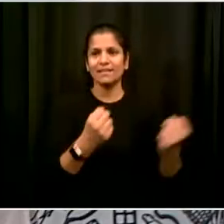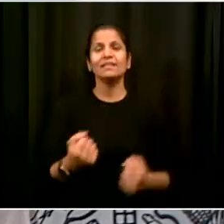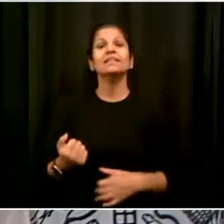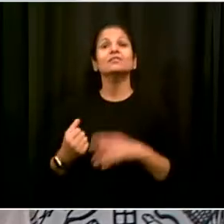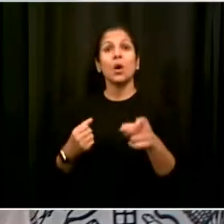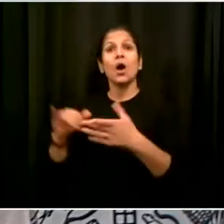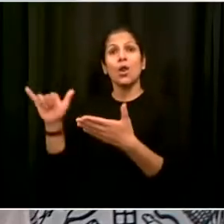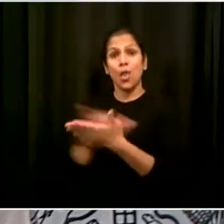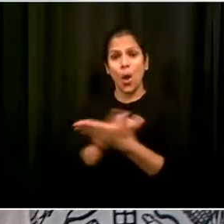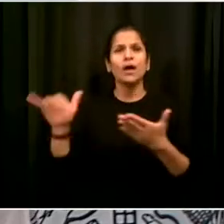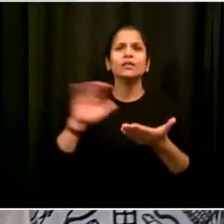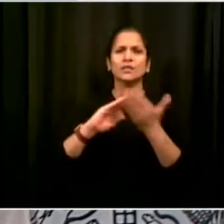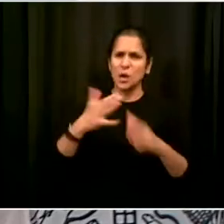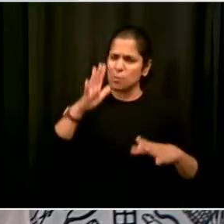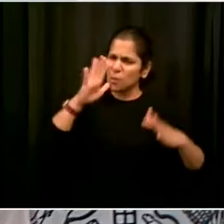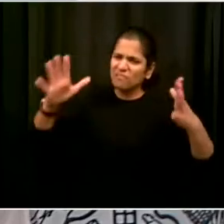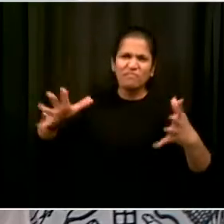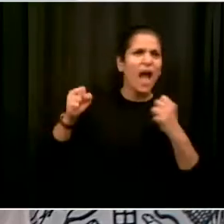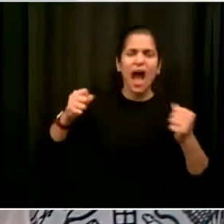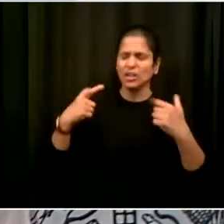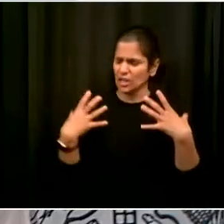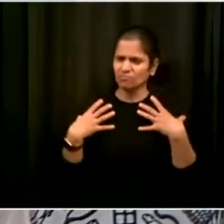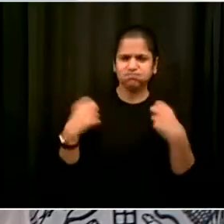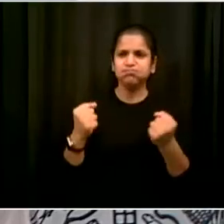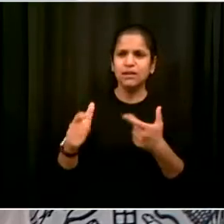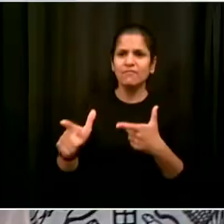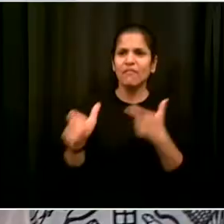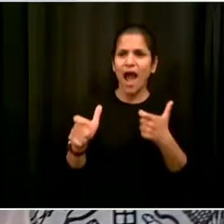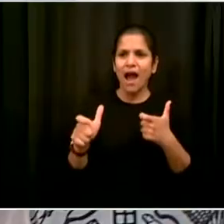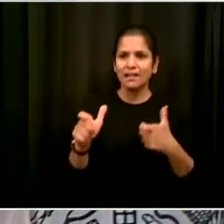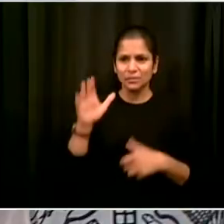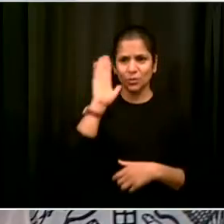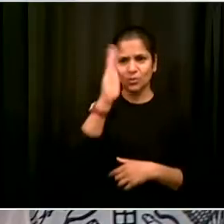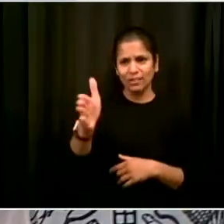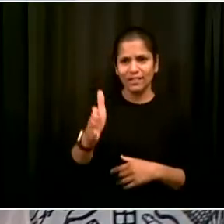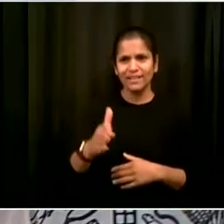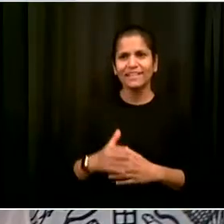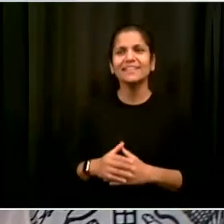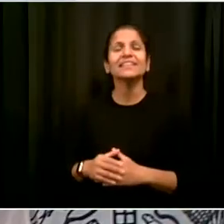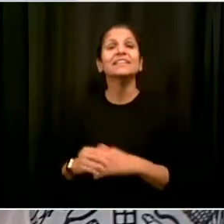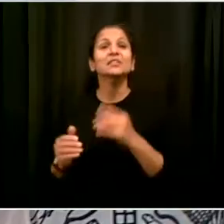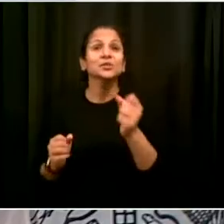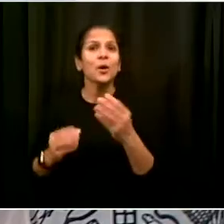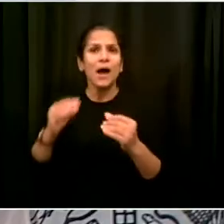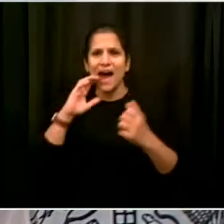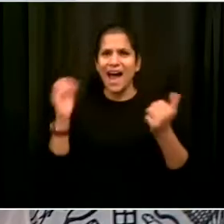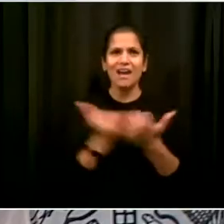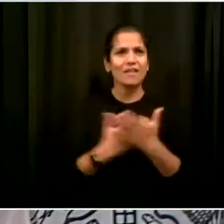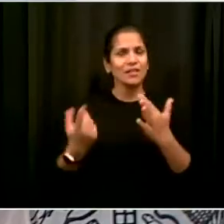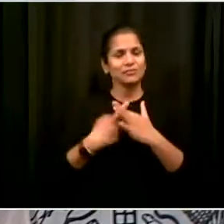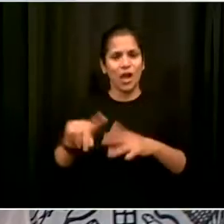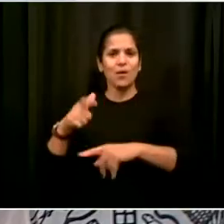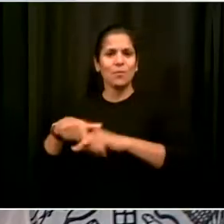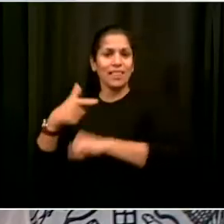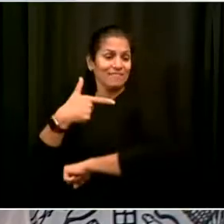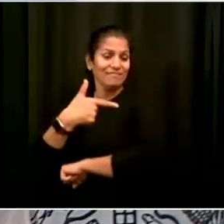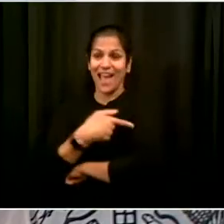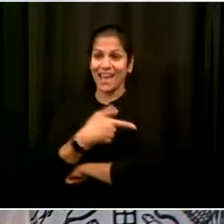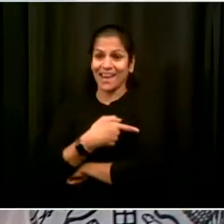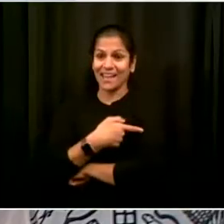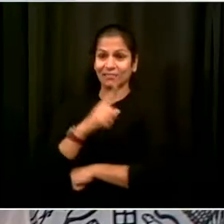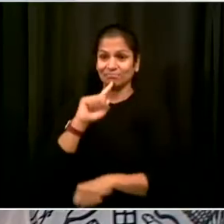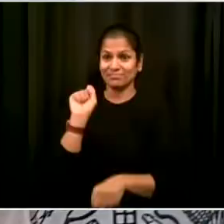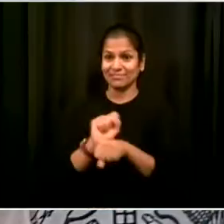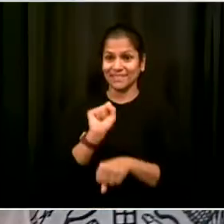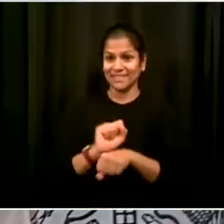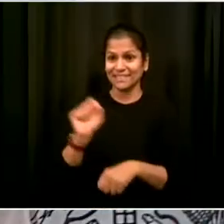on our feet and move forward. But it all begins with the vaccine and making sure that we are able to mobilize